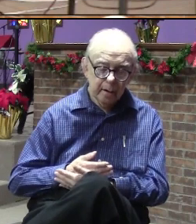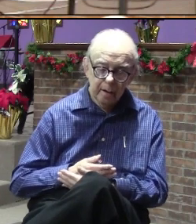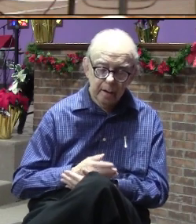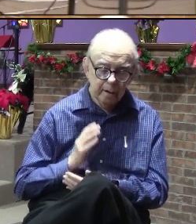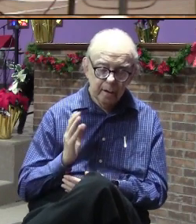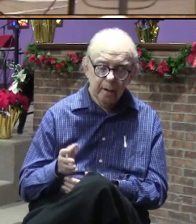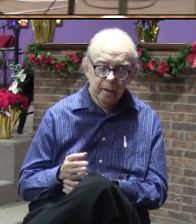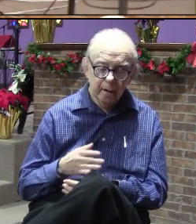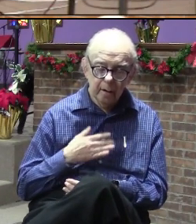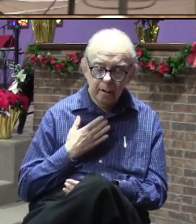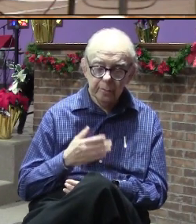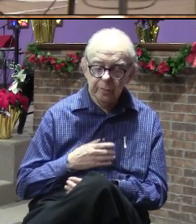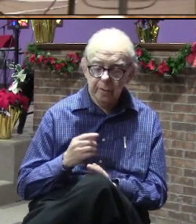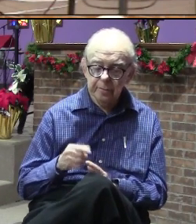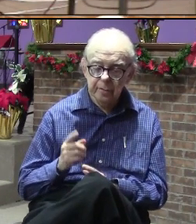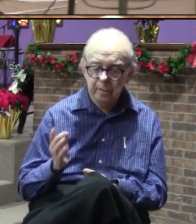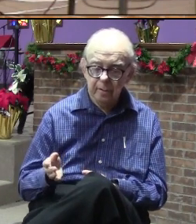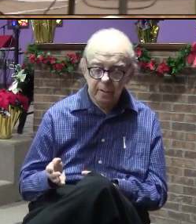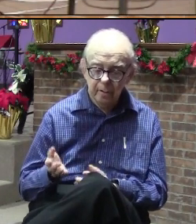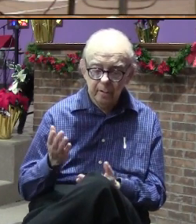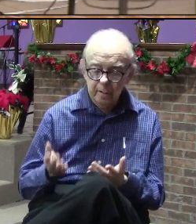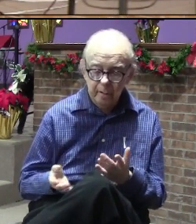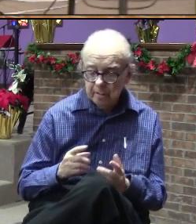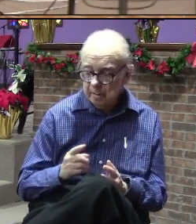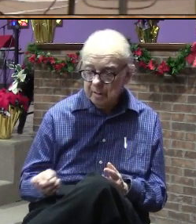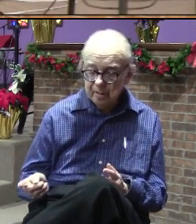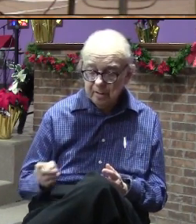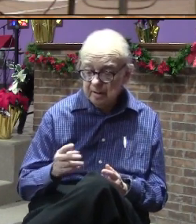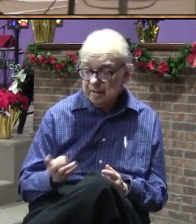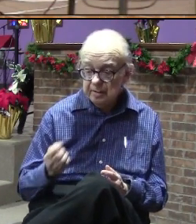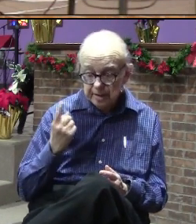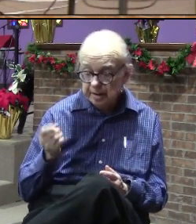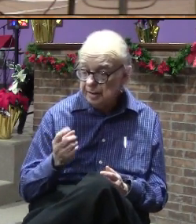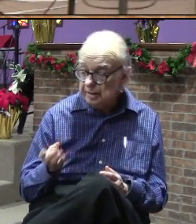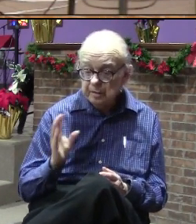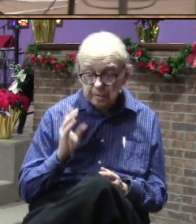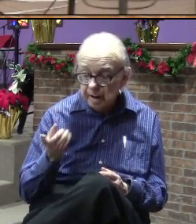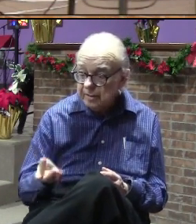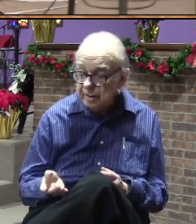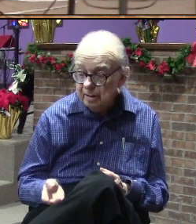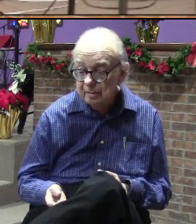going to be a joy to you. And they're probably thinking, are you nuts?